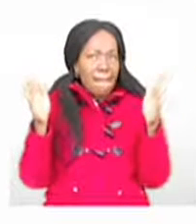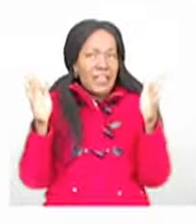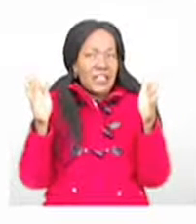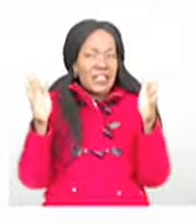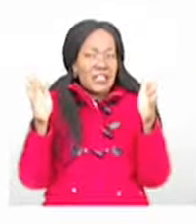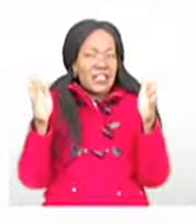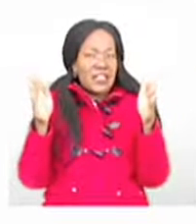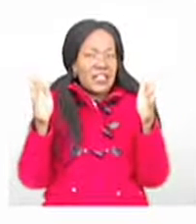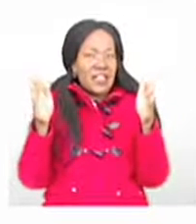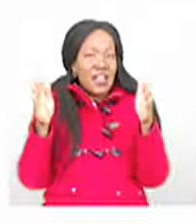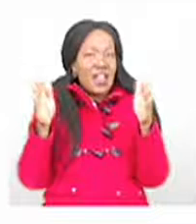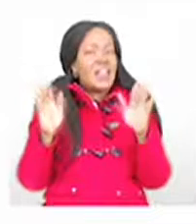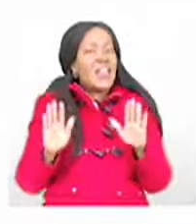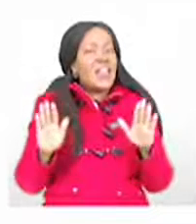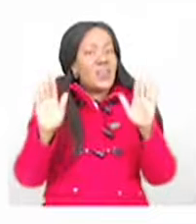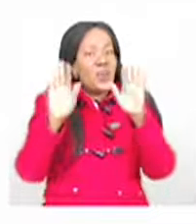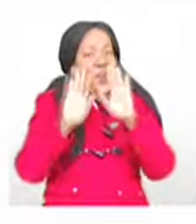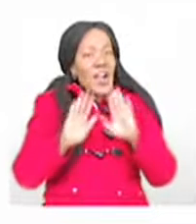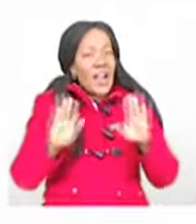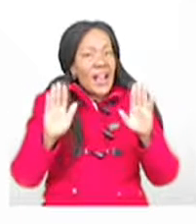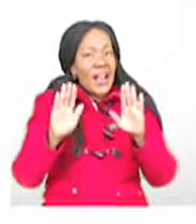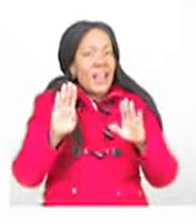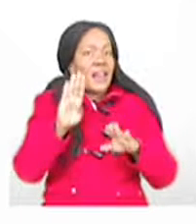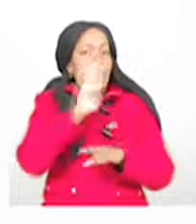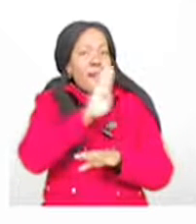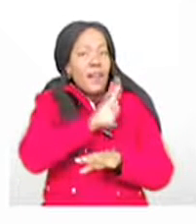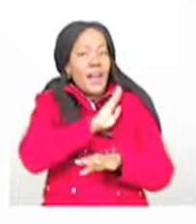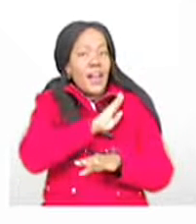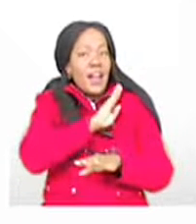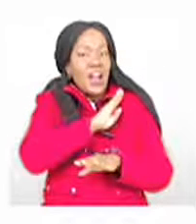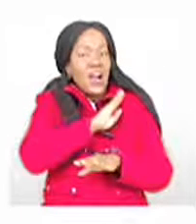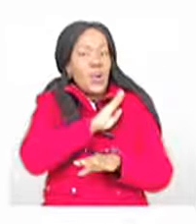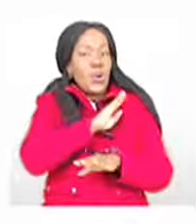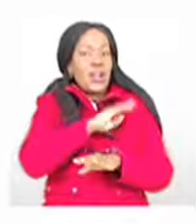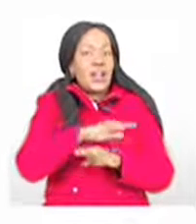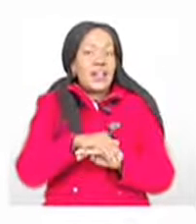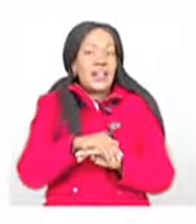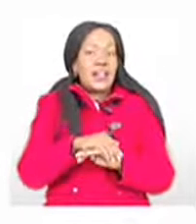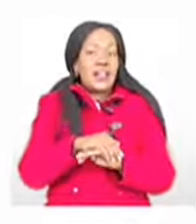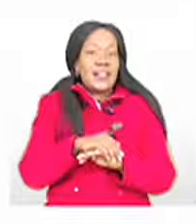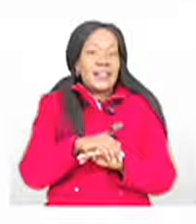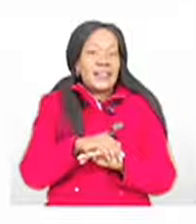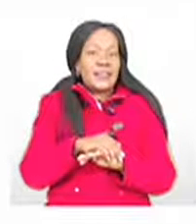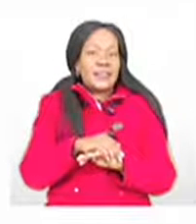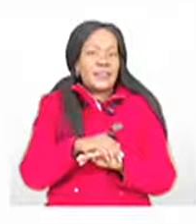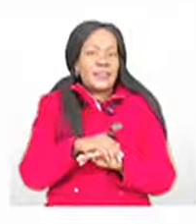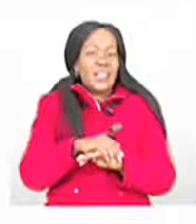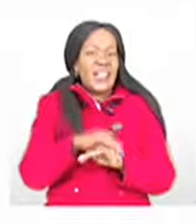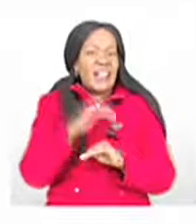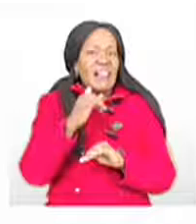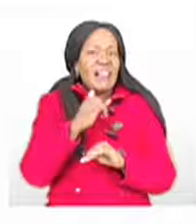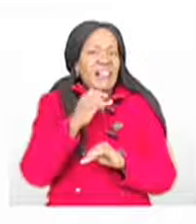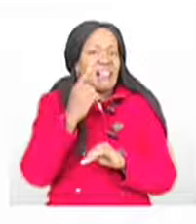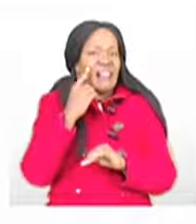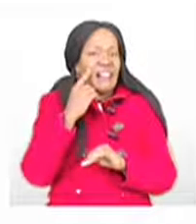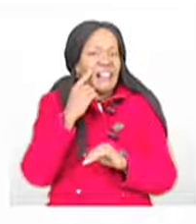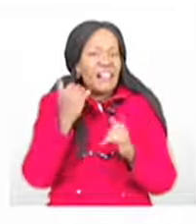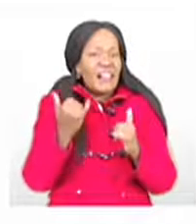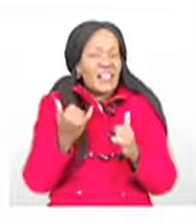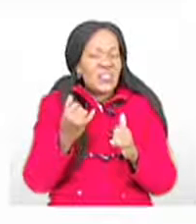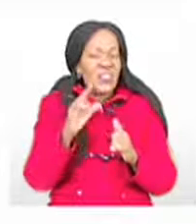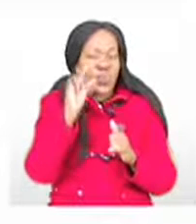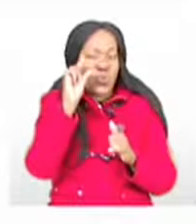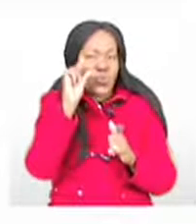you need to color it brown. Now let's look for the smallest